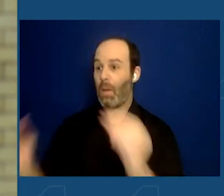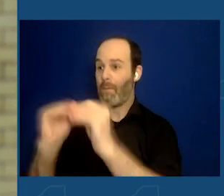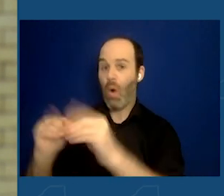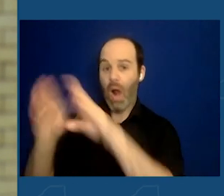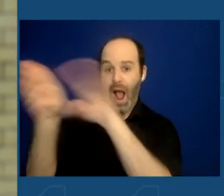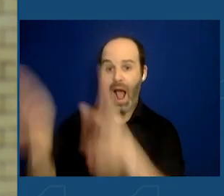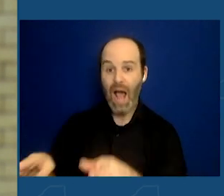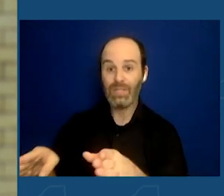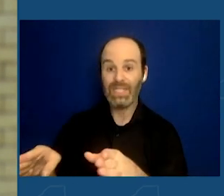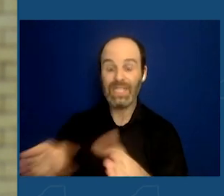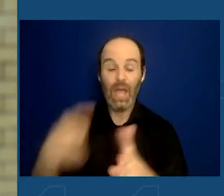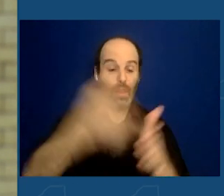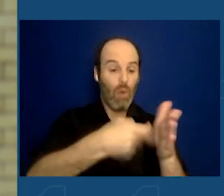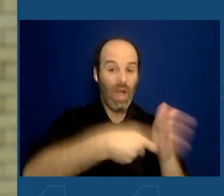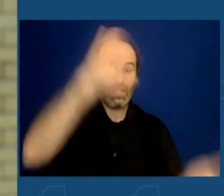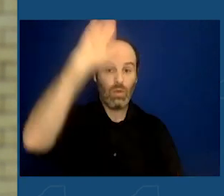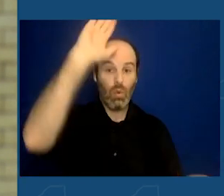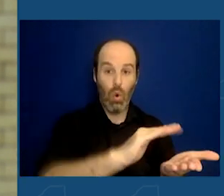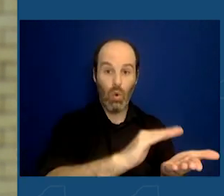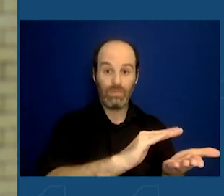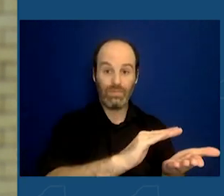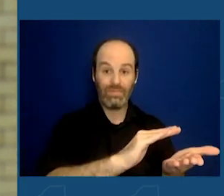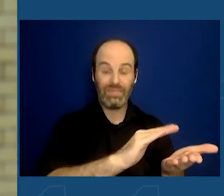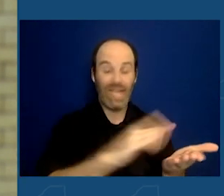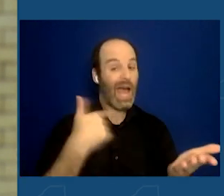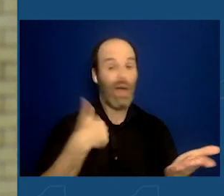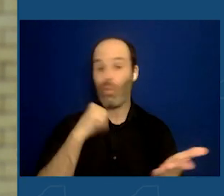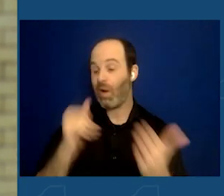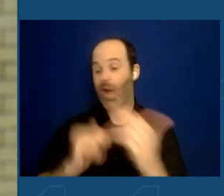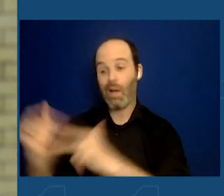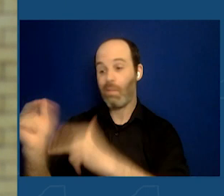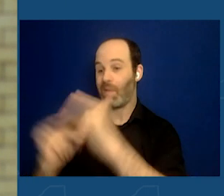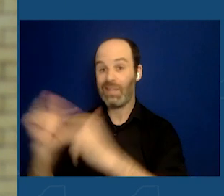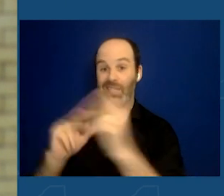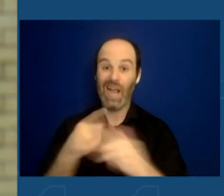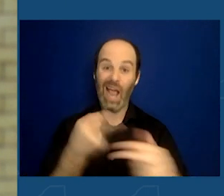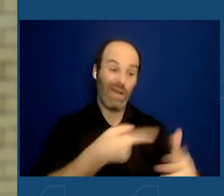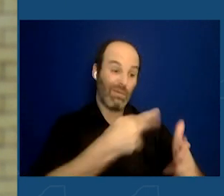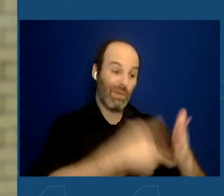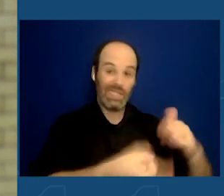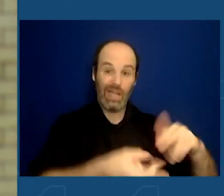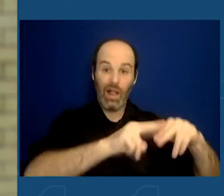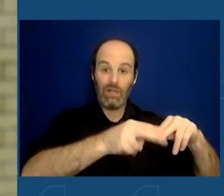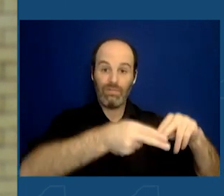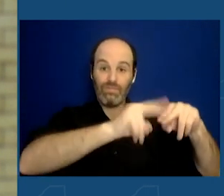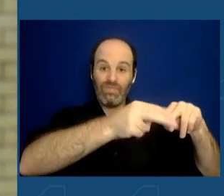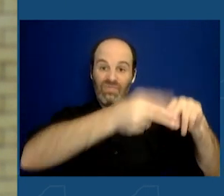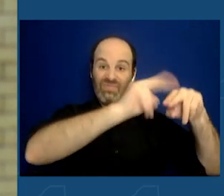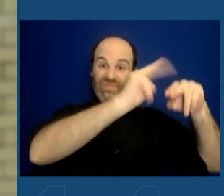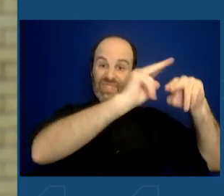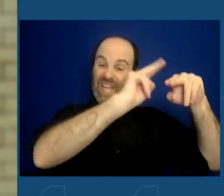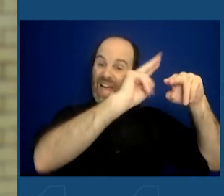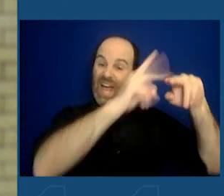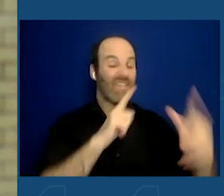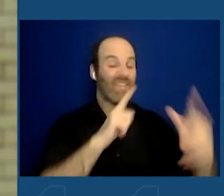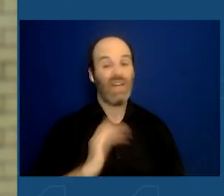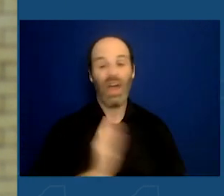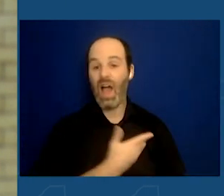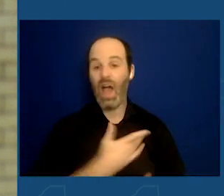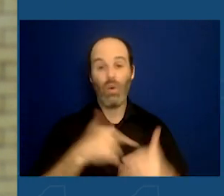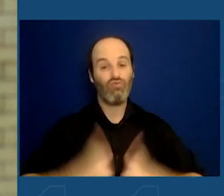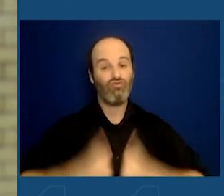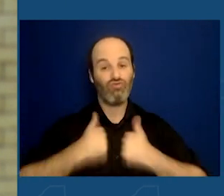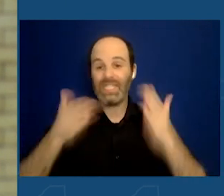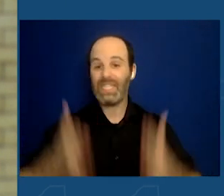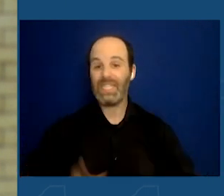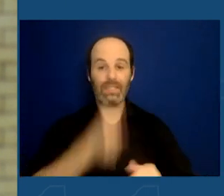drop. And we have not been building and the prices are going up. And it's hurting our residents. So that's what we're talking about. And